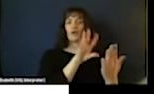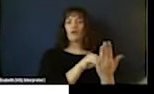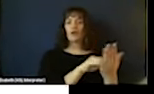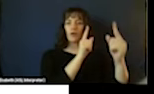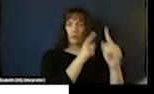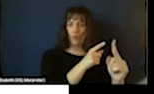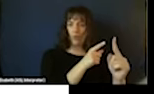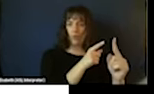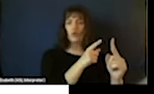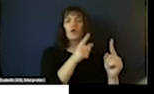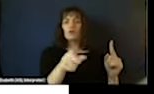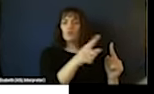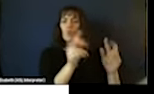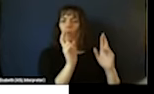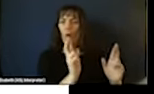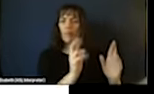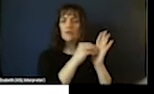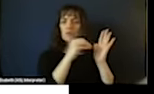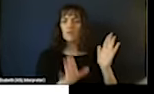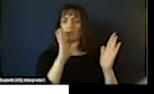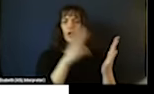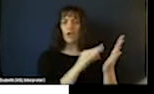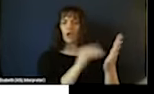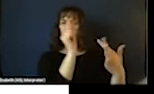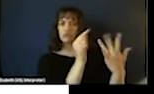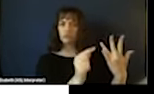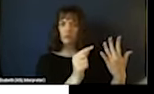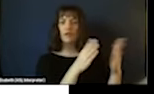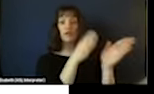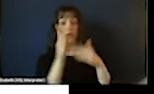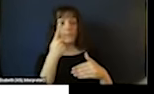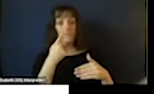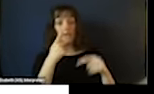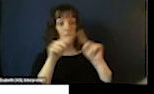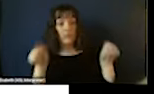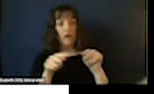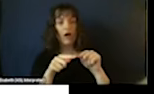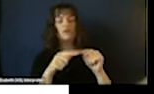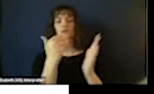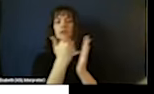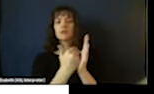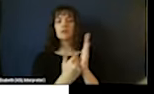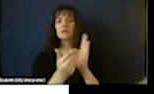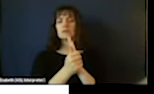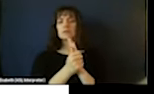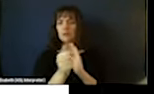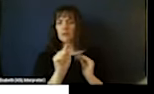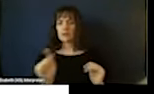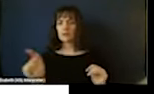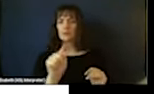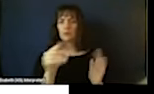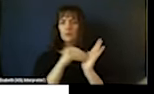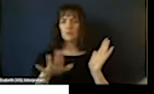exhaustive list of all of the skills that students will need to accomplish that goal. Once you have that list, you want to do a